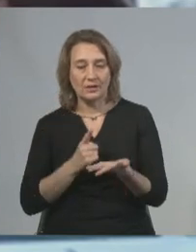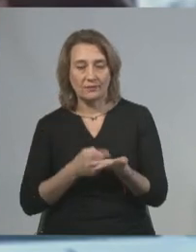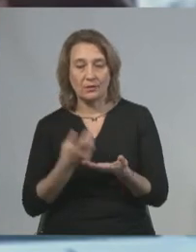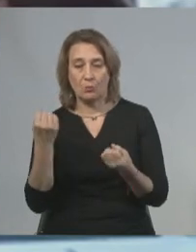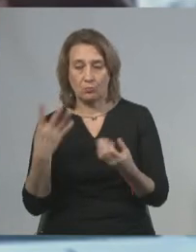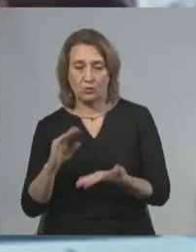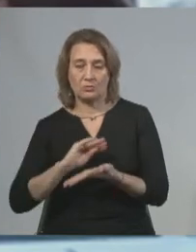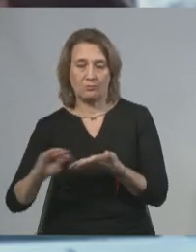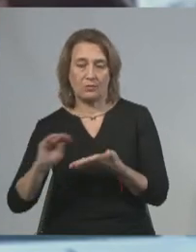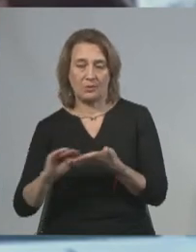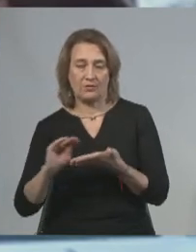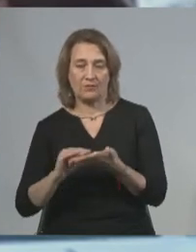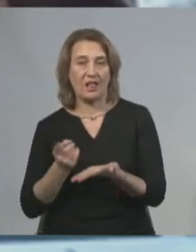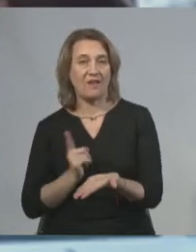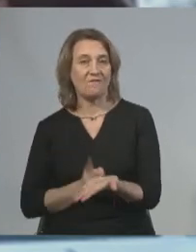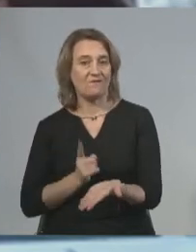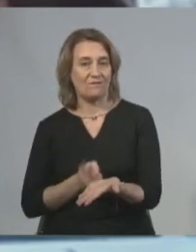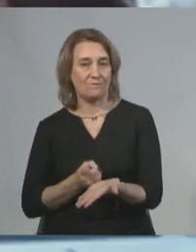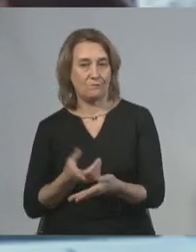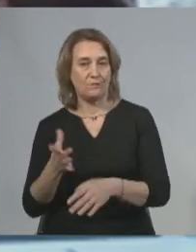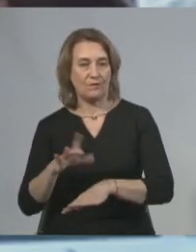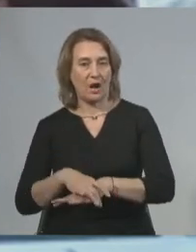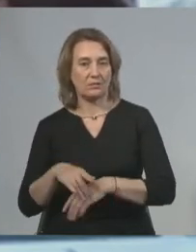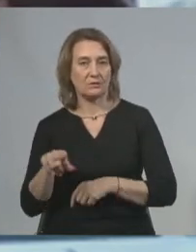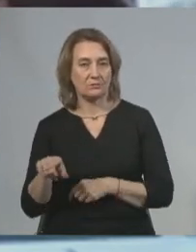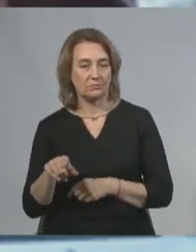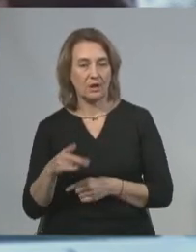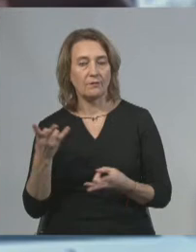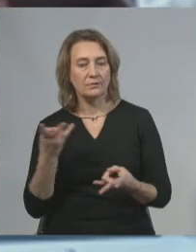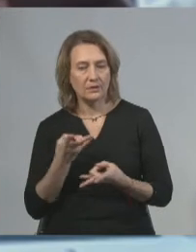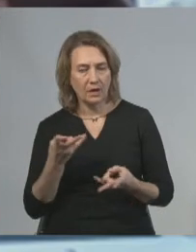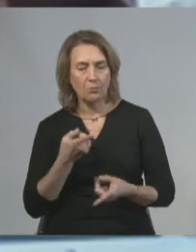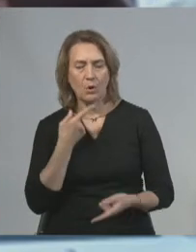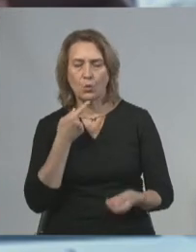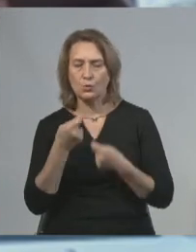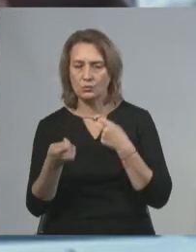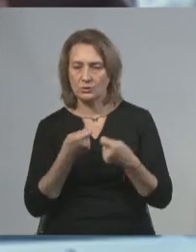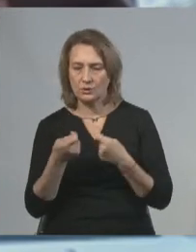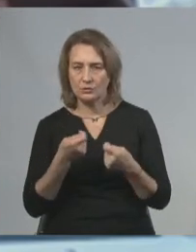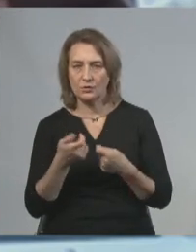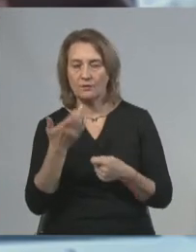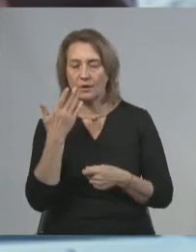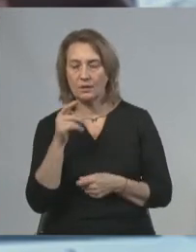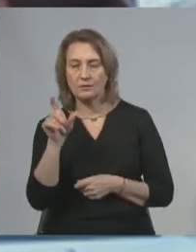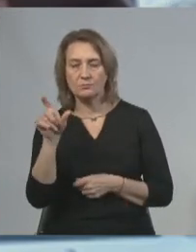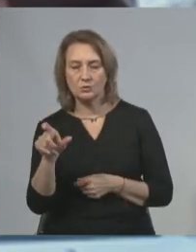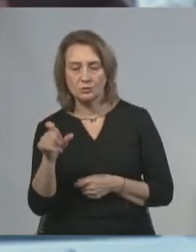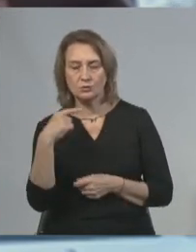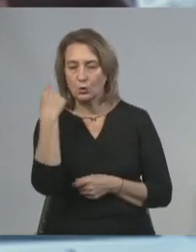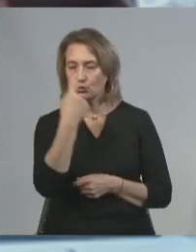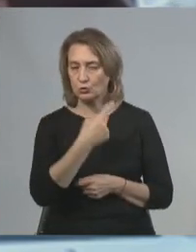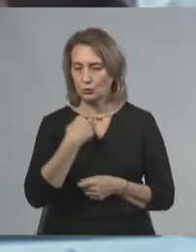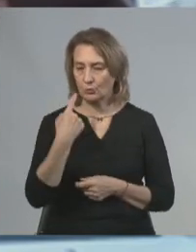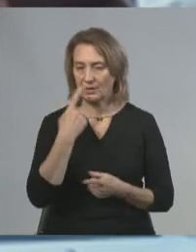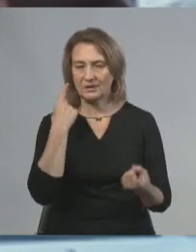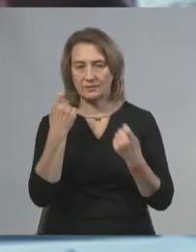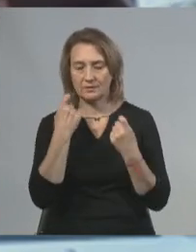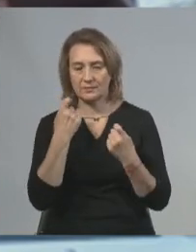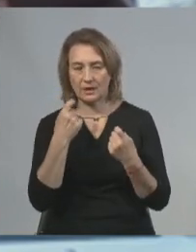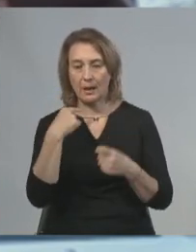with a disclose disclosing any personal any personal information so i think the more the more you